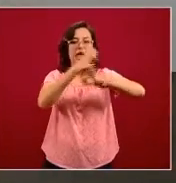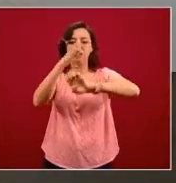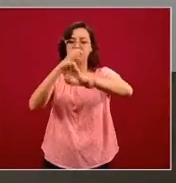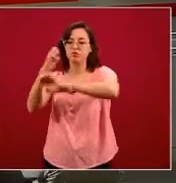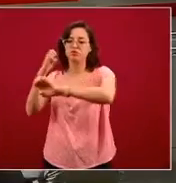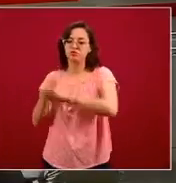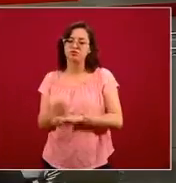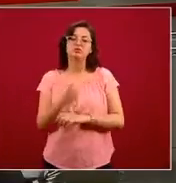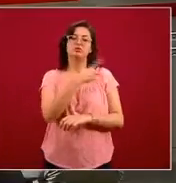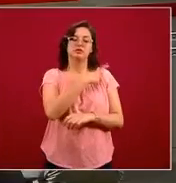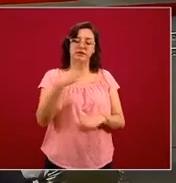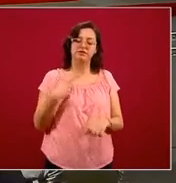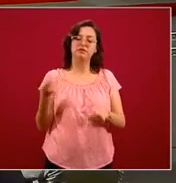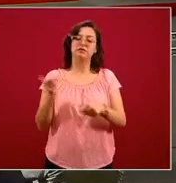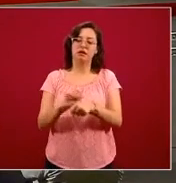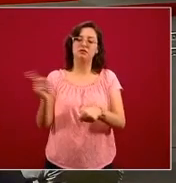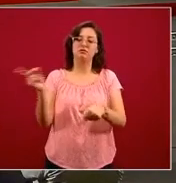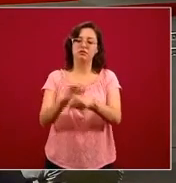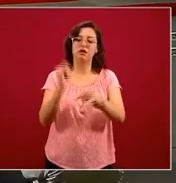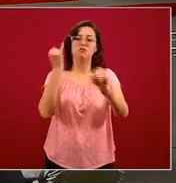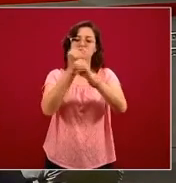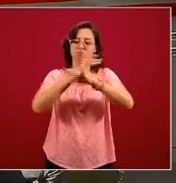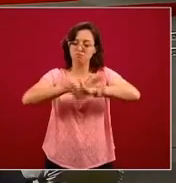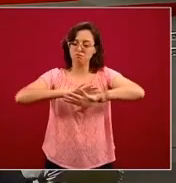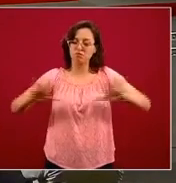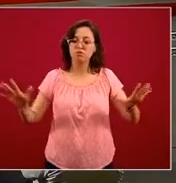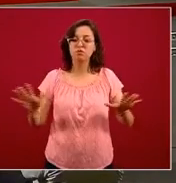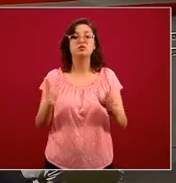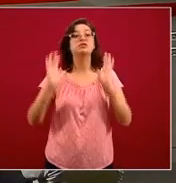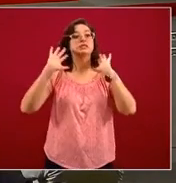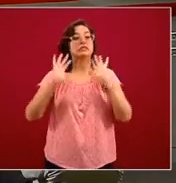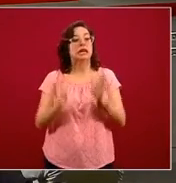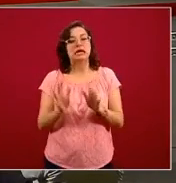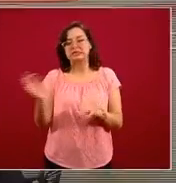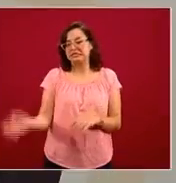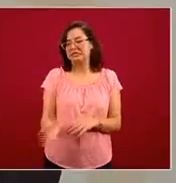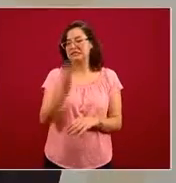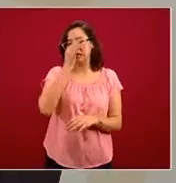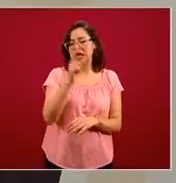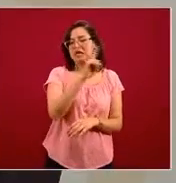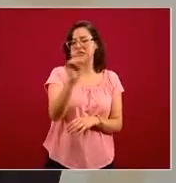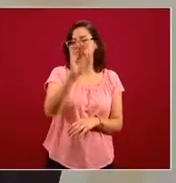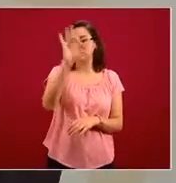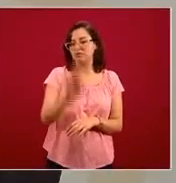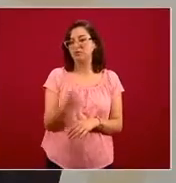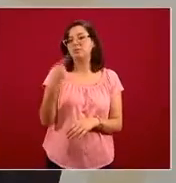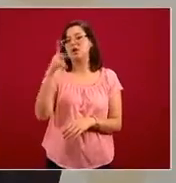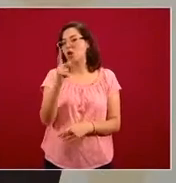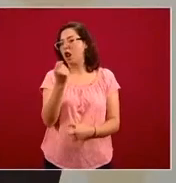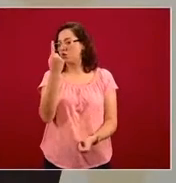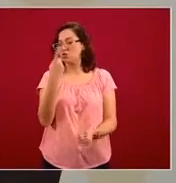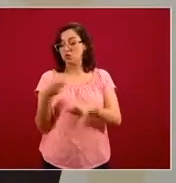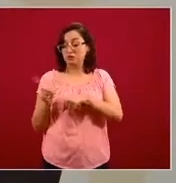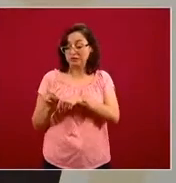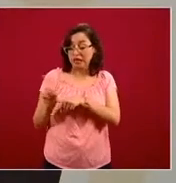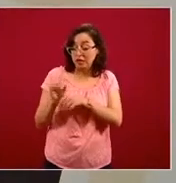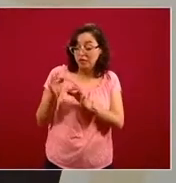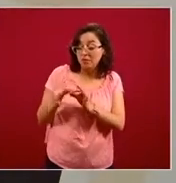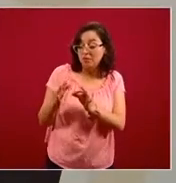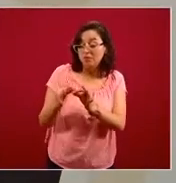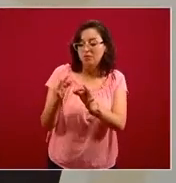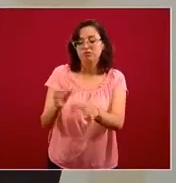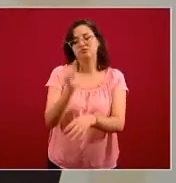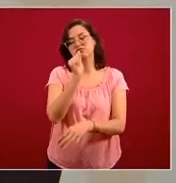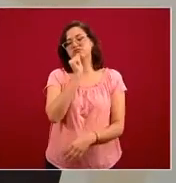of having all our states informing daily. Almost all of them are doing it, but not